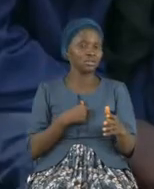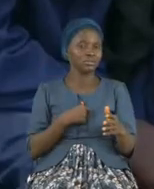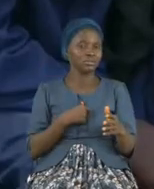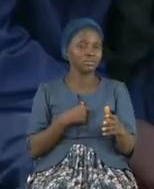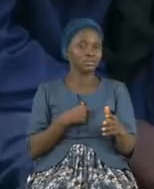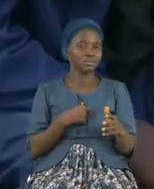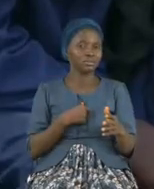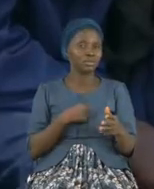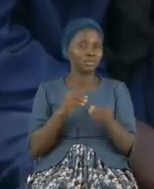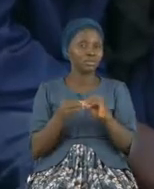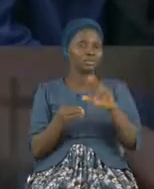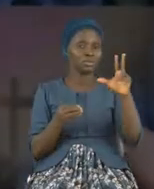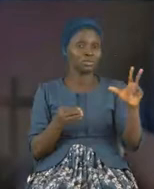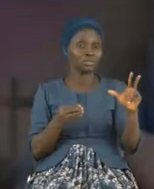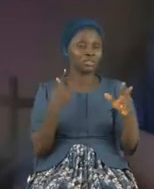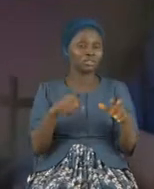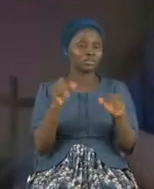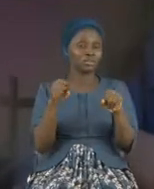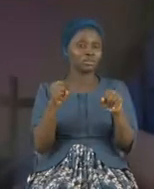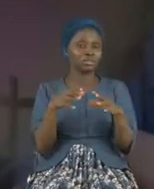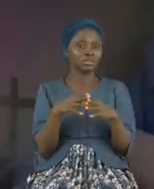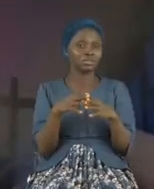the possibilities.